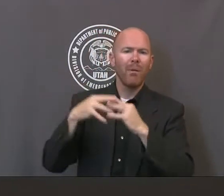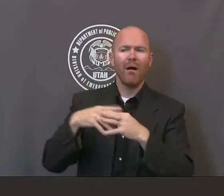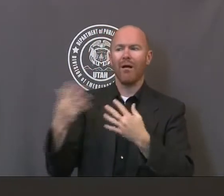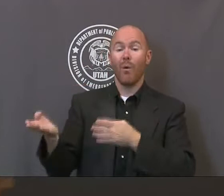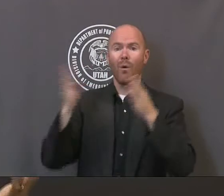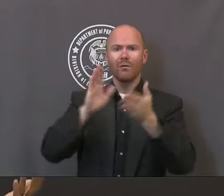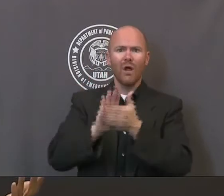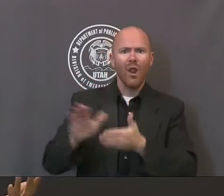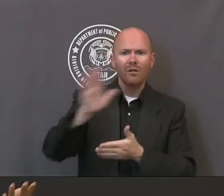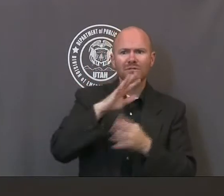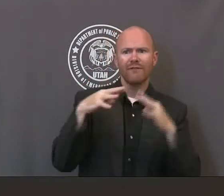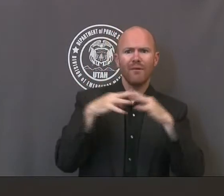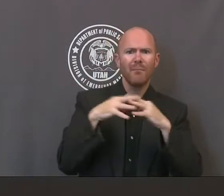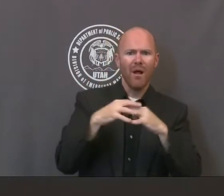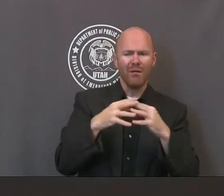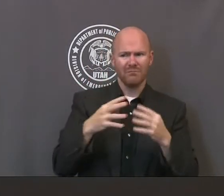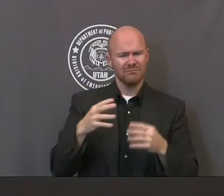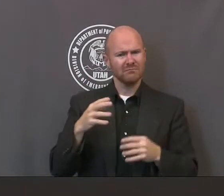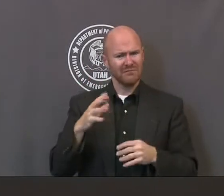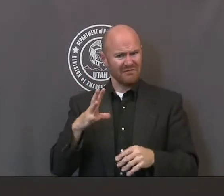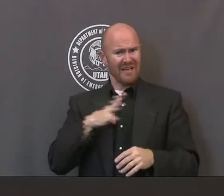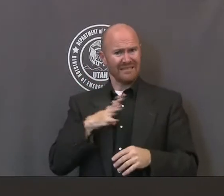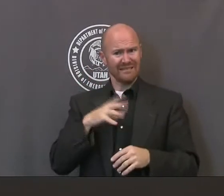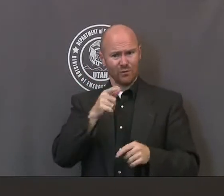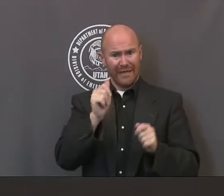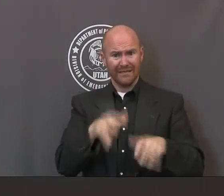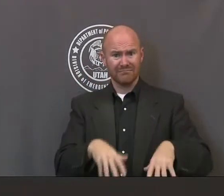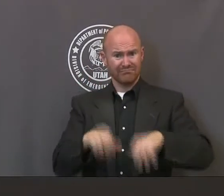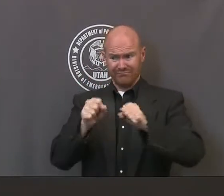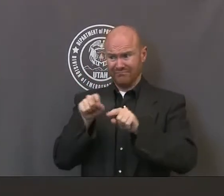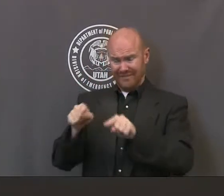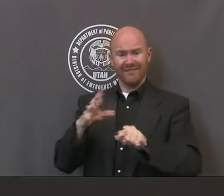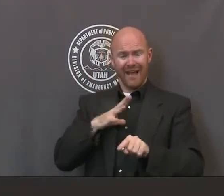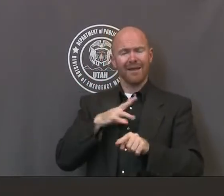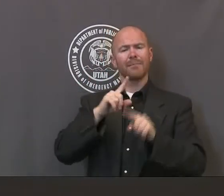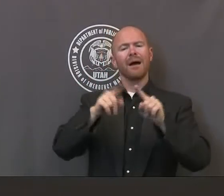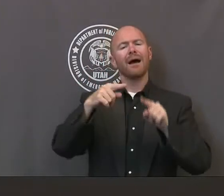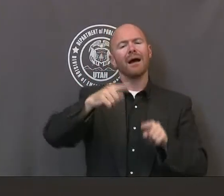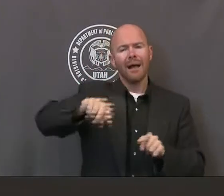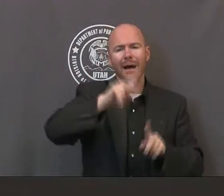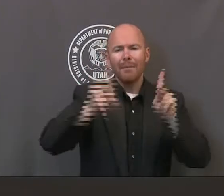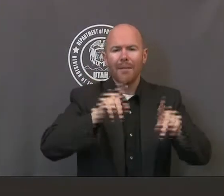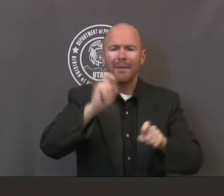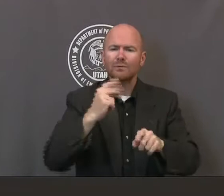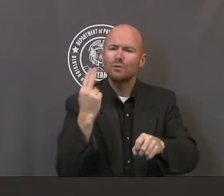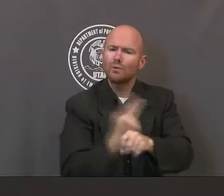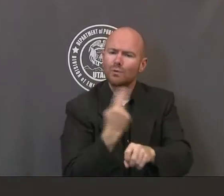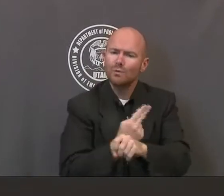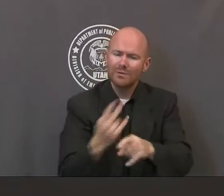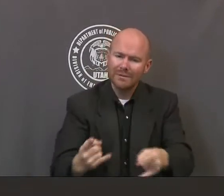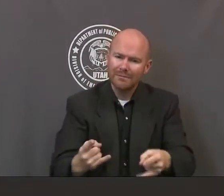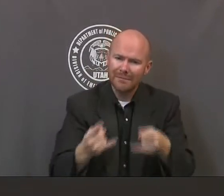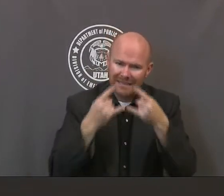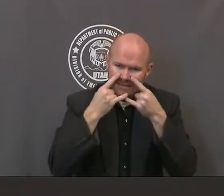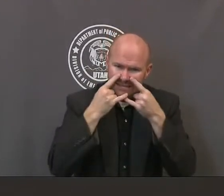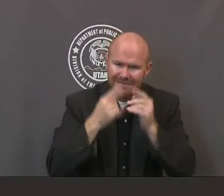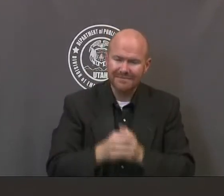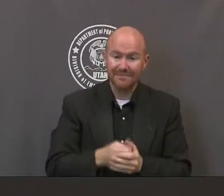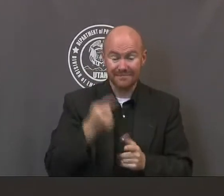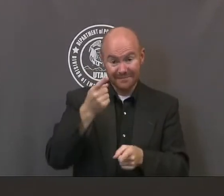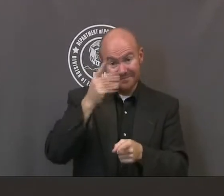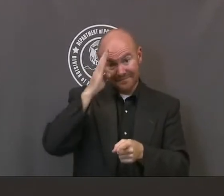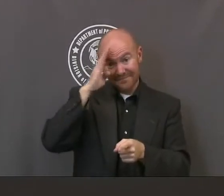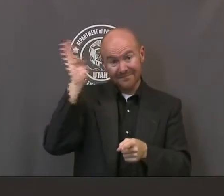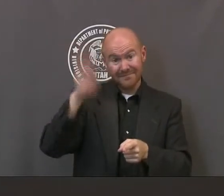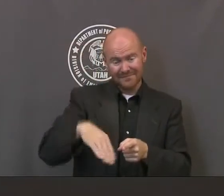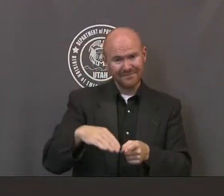all transmission levels when masks are worn. As I explain additional nuances, please note that there is